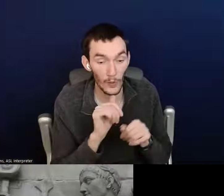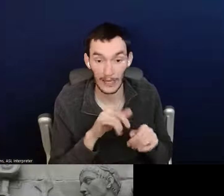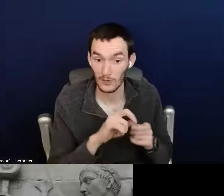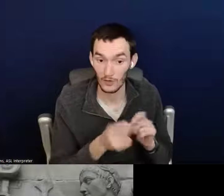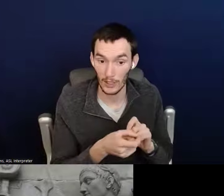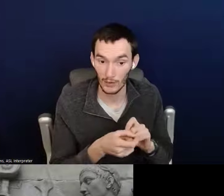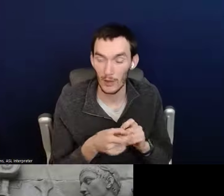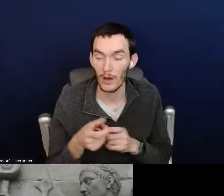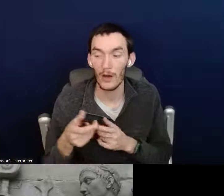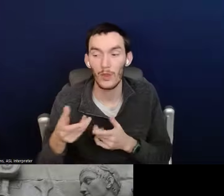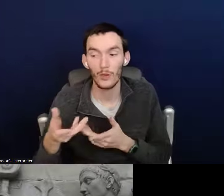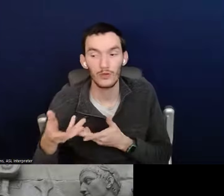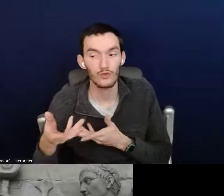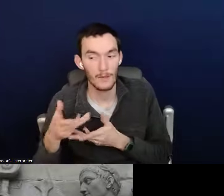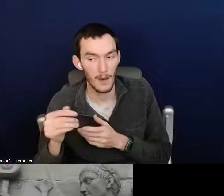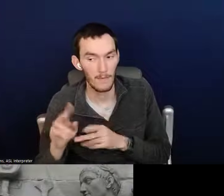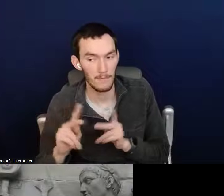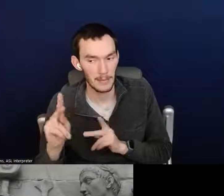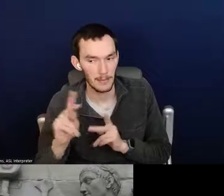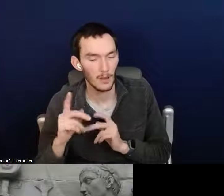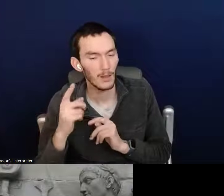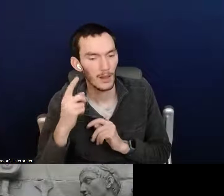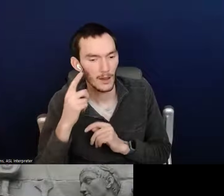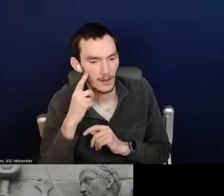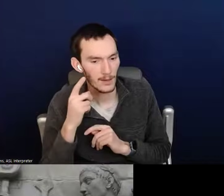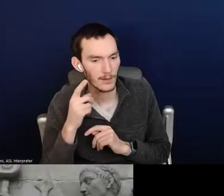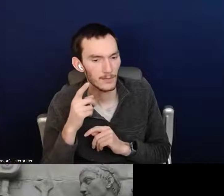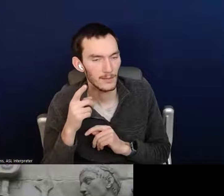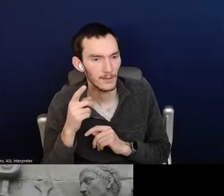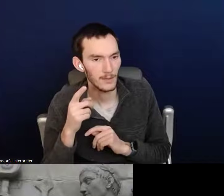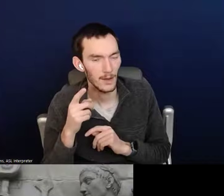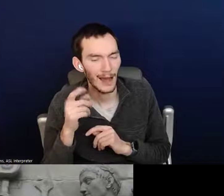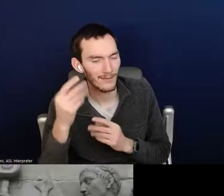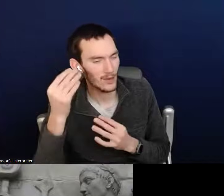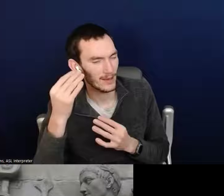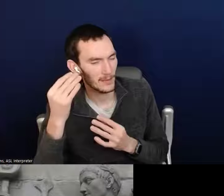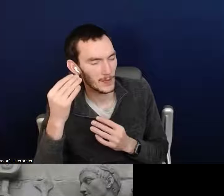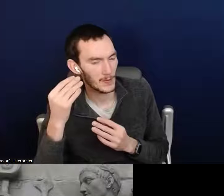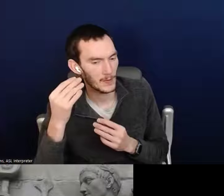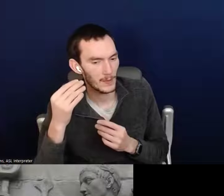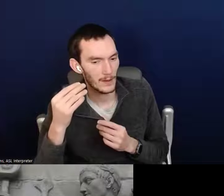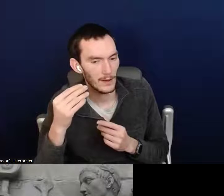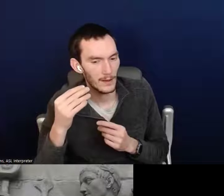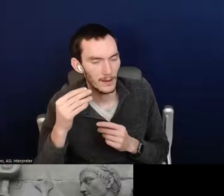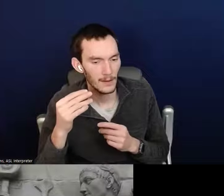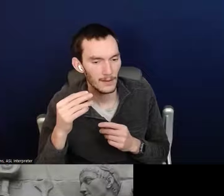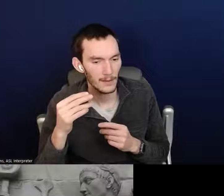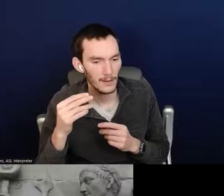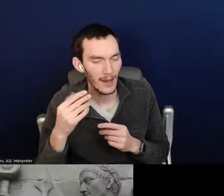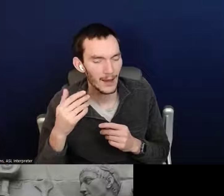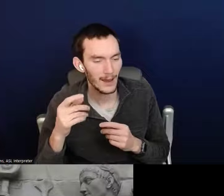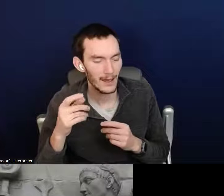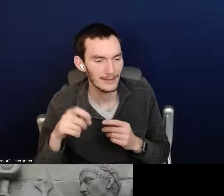treatment of people, I think, is something that we would have to, I'd have to think about and do I'd have to have different